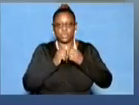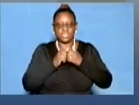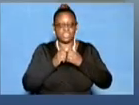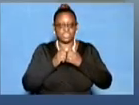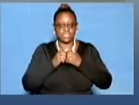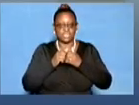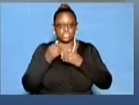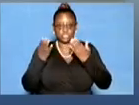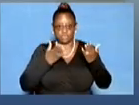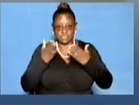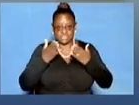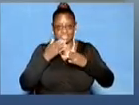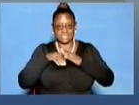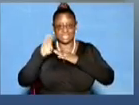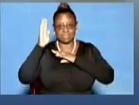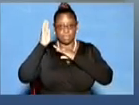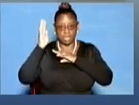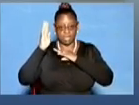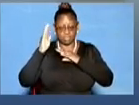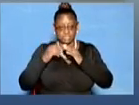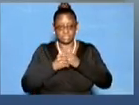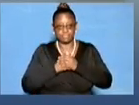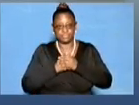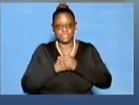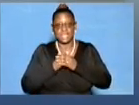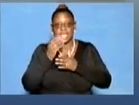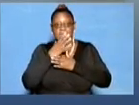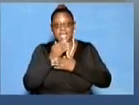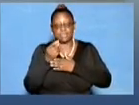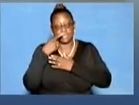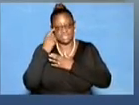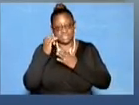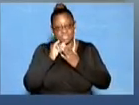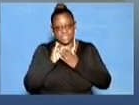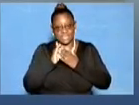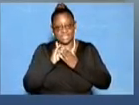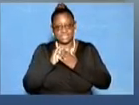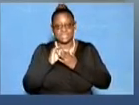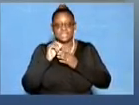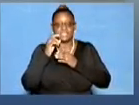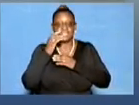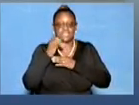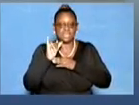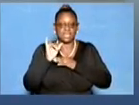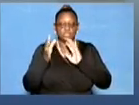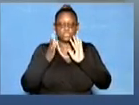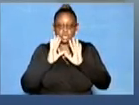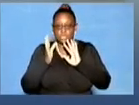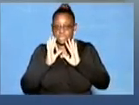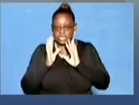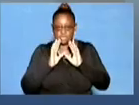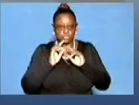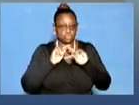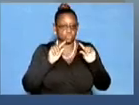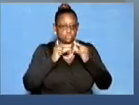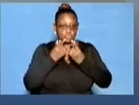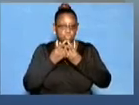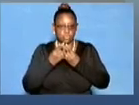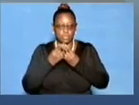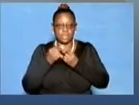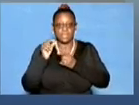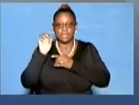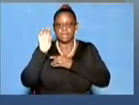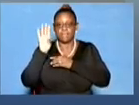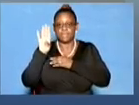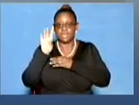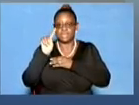communication services in the Bahamas. ERCO shares that concern and has been consistently engaging with all stakeholders, which includes the